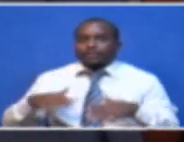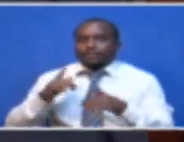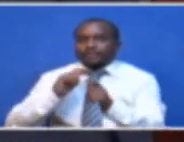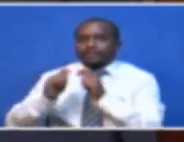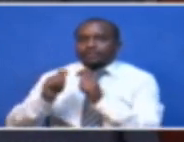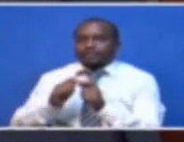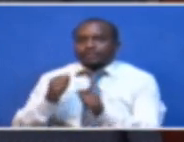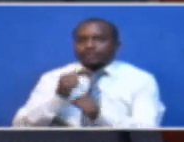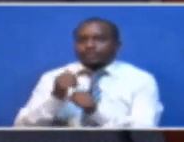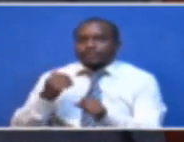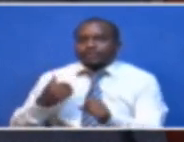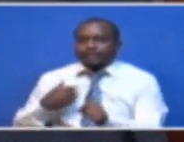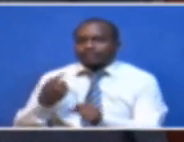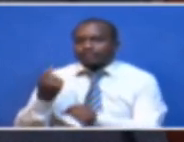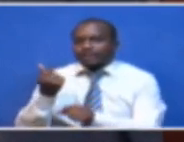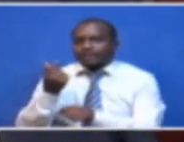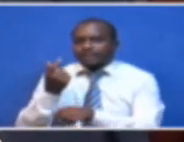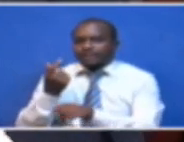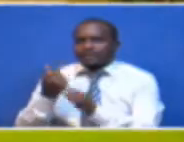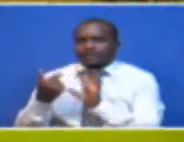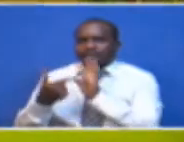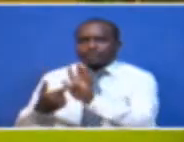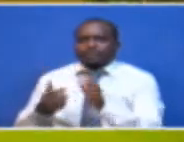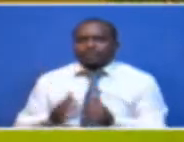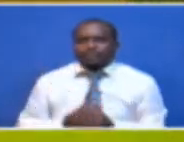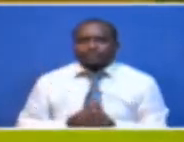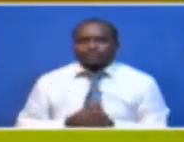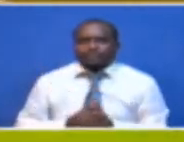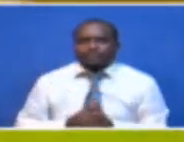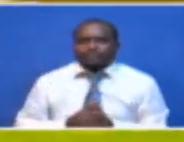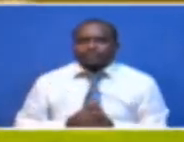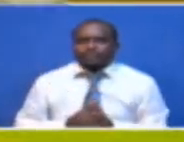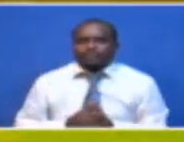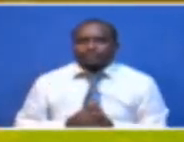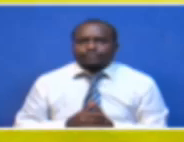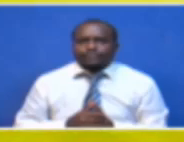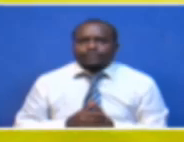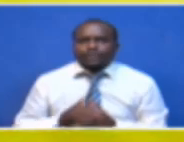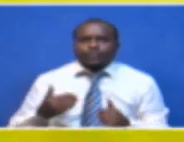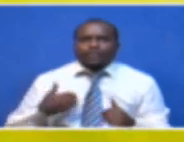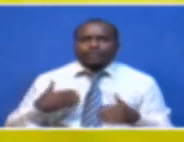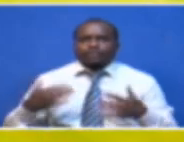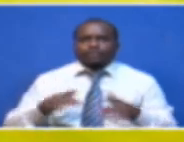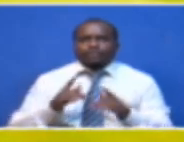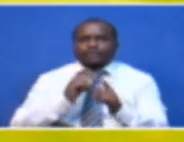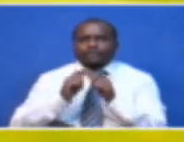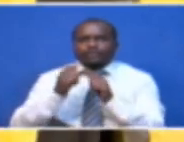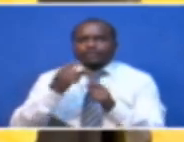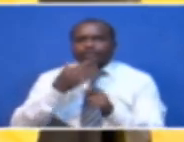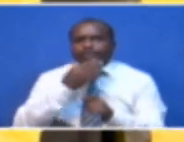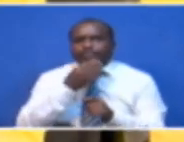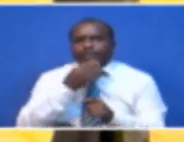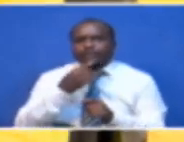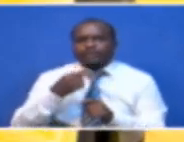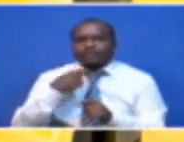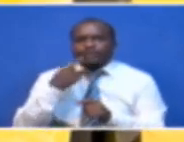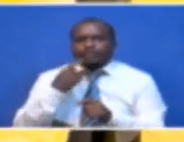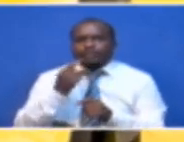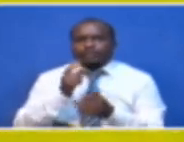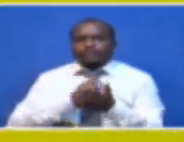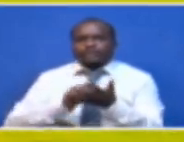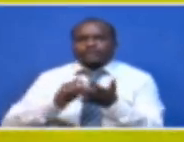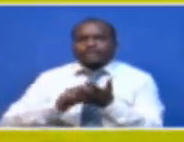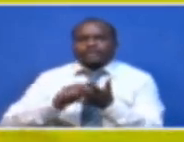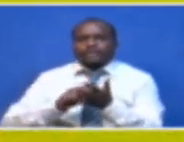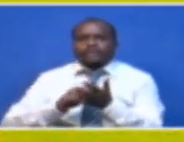do you have a little tease? Go on, let's take a look. On Sunday Live, we have an exclusive interview with a man who was not only secretary to the cabinet,